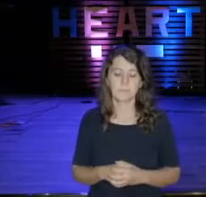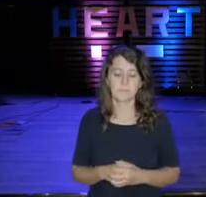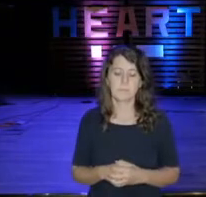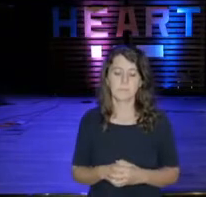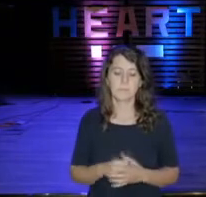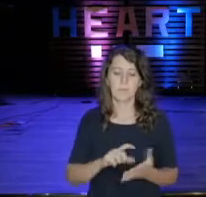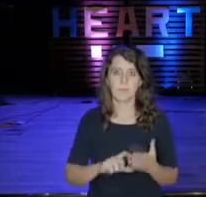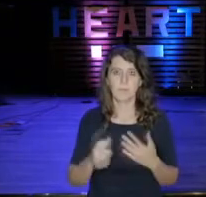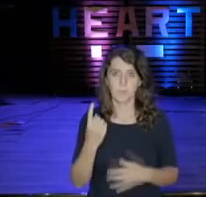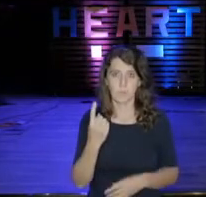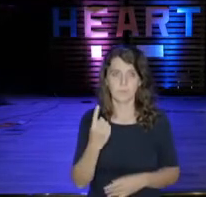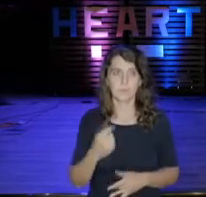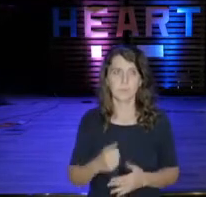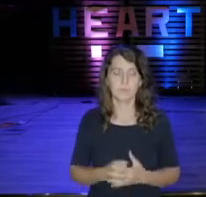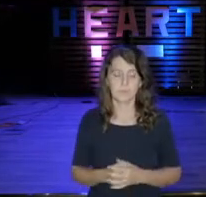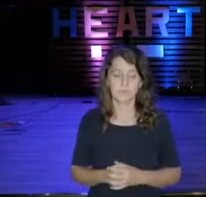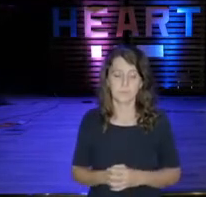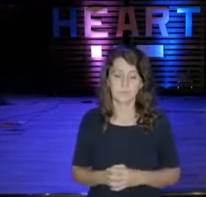starting verse 1.